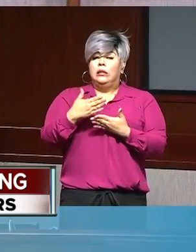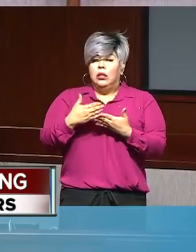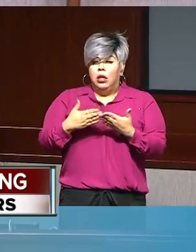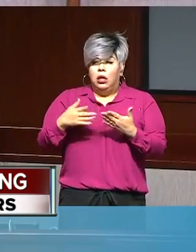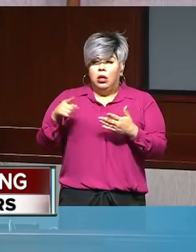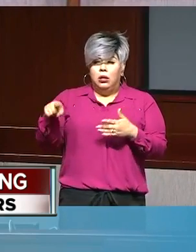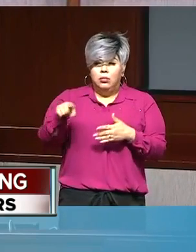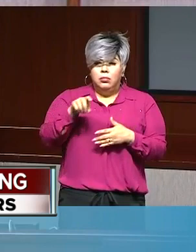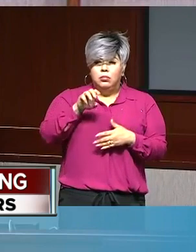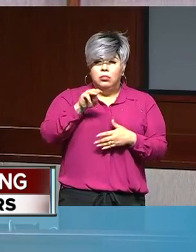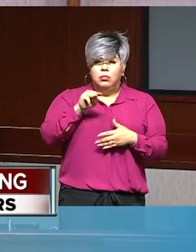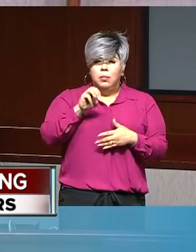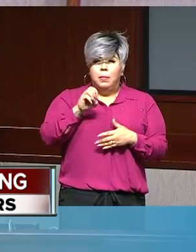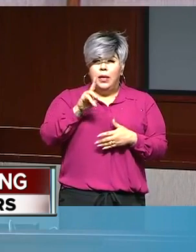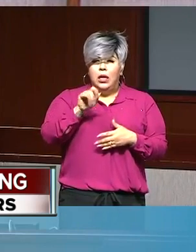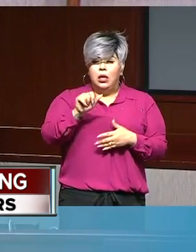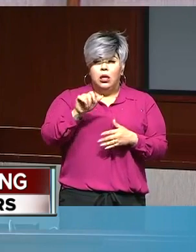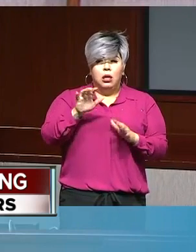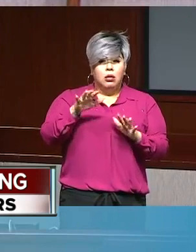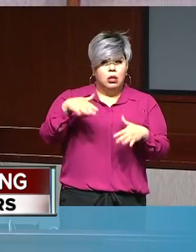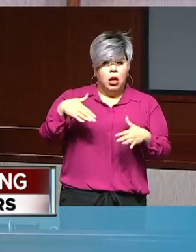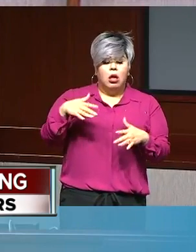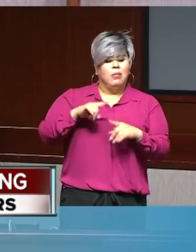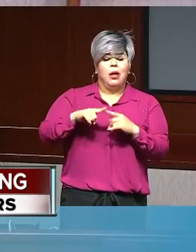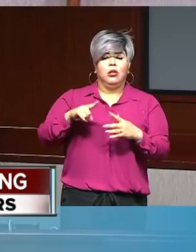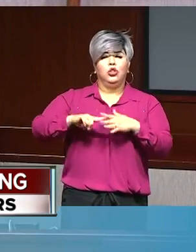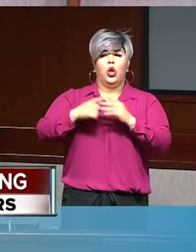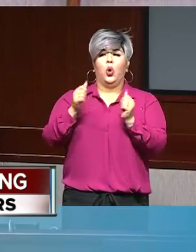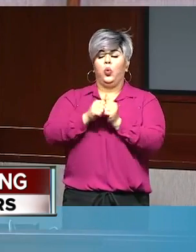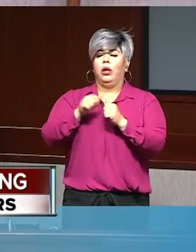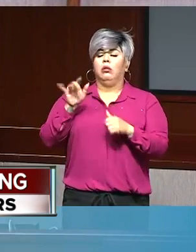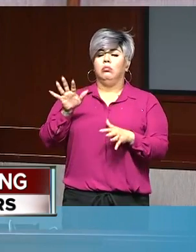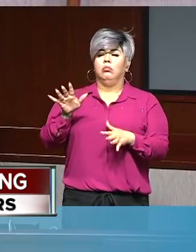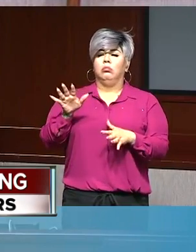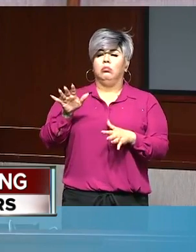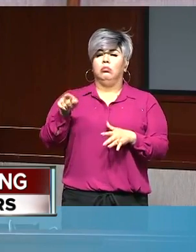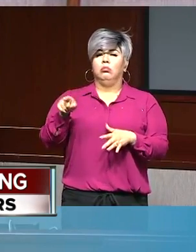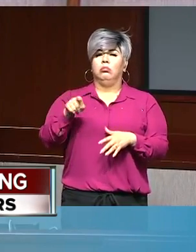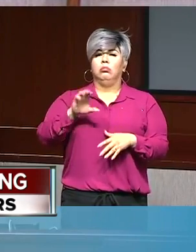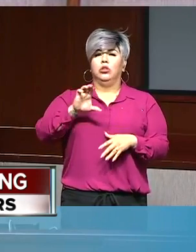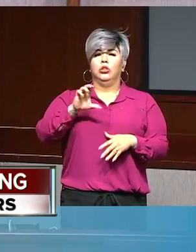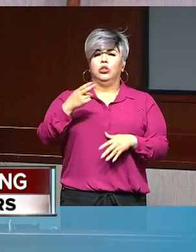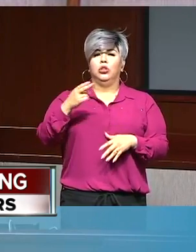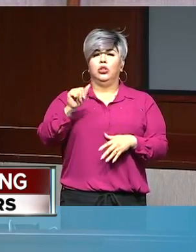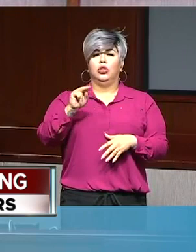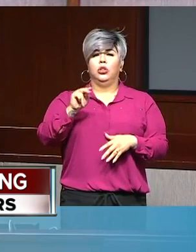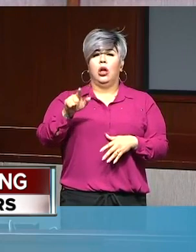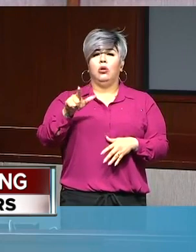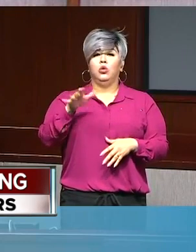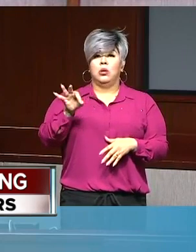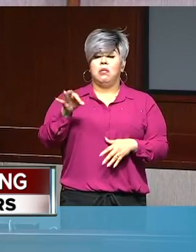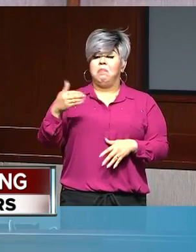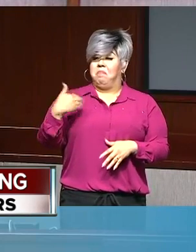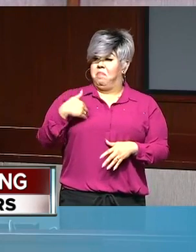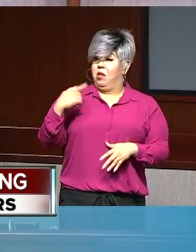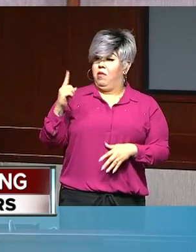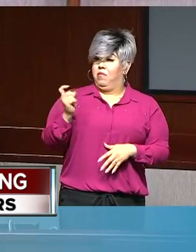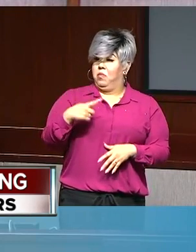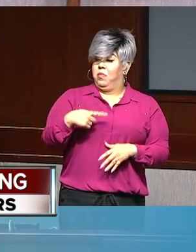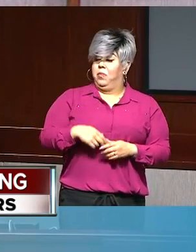directly to those who are on the line. The first caller on the line is channel 29. Do you have any